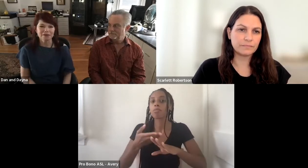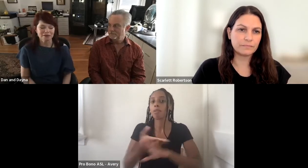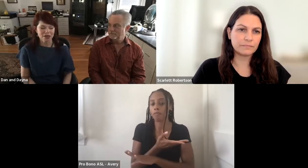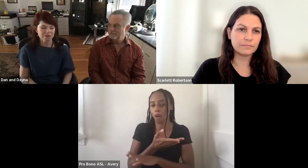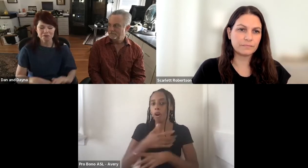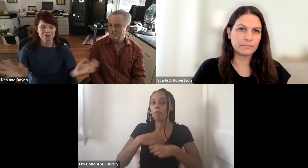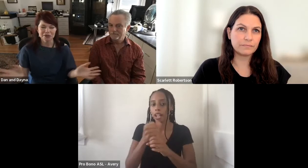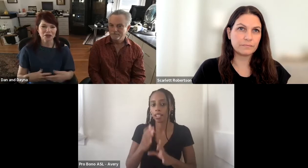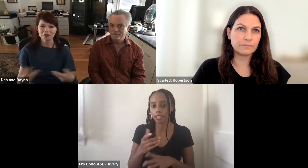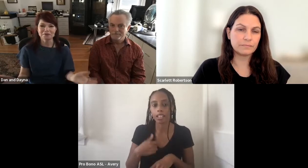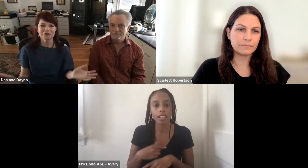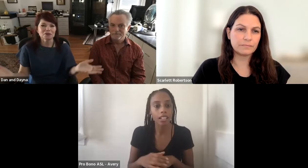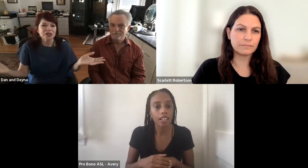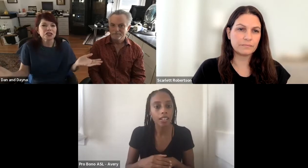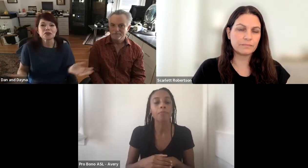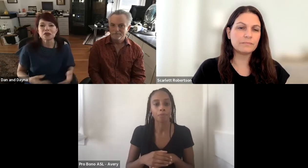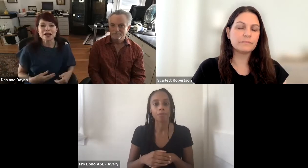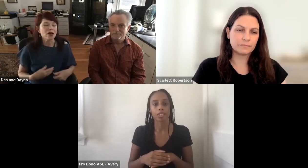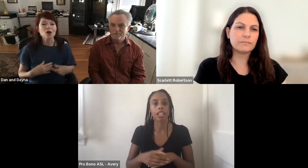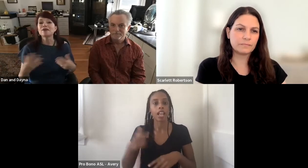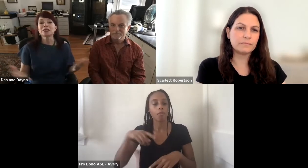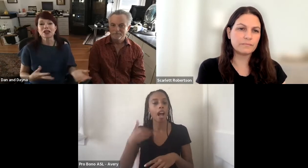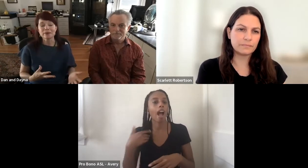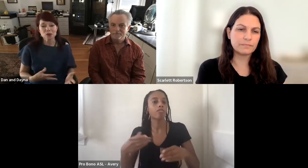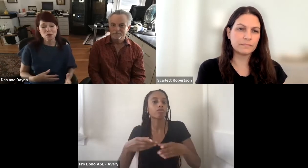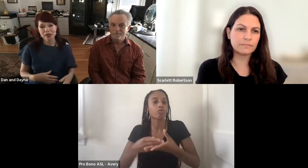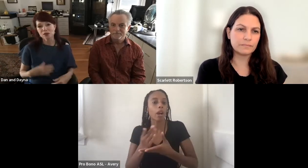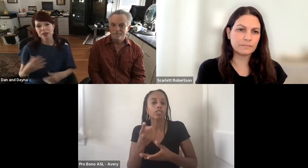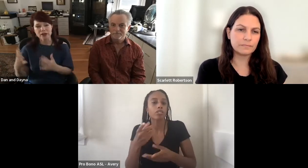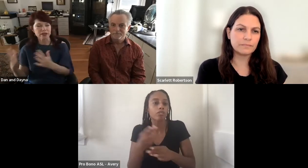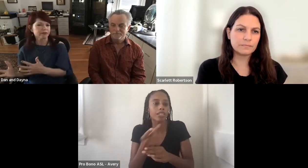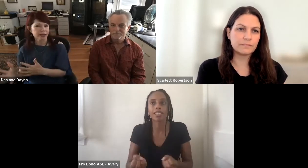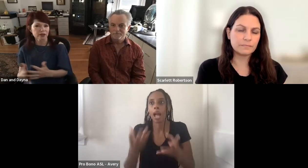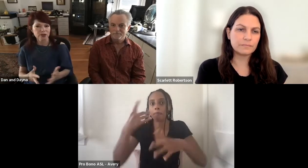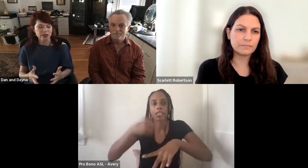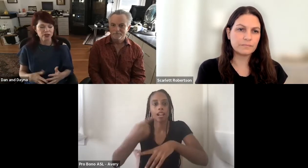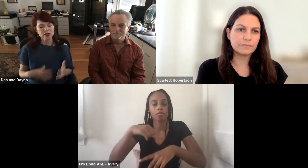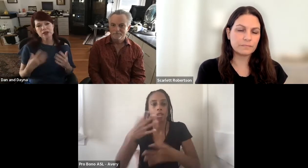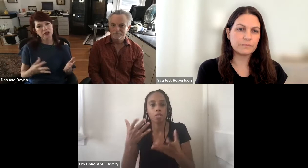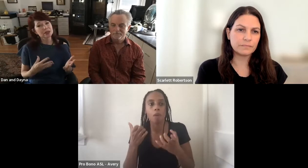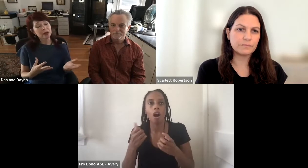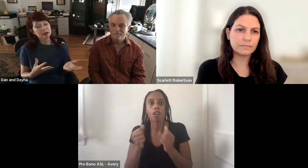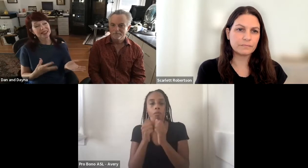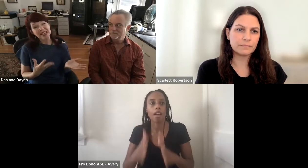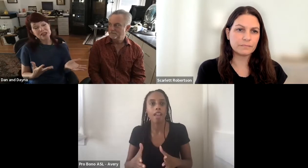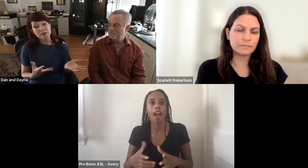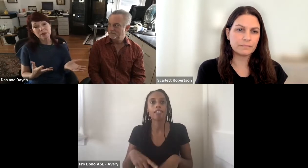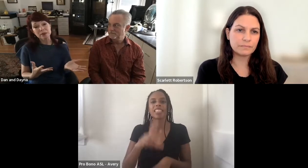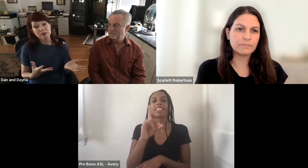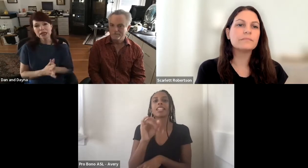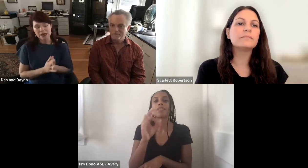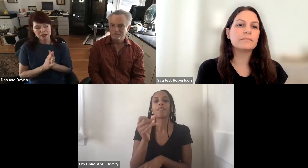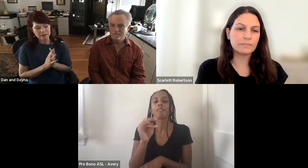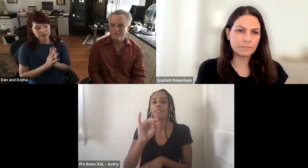get you know, rights to use it however many times we want without defining the usage. So that took us about 18